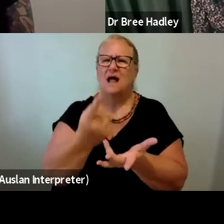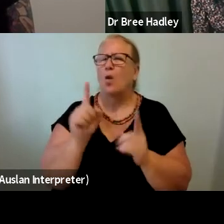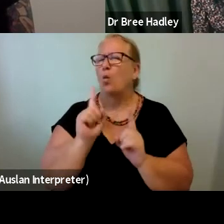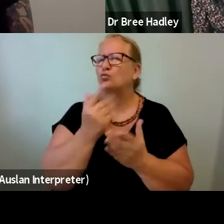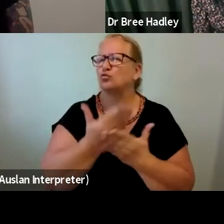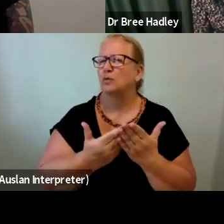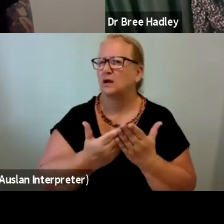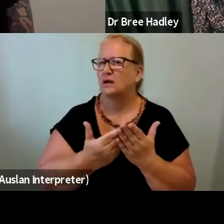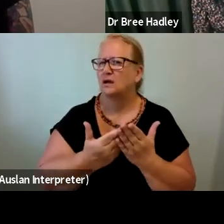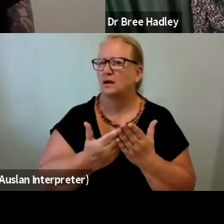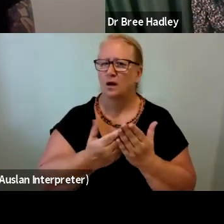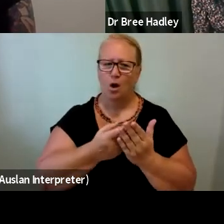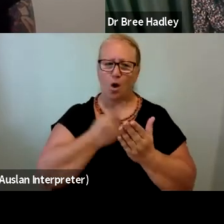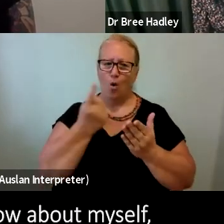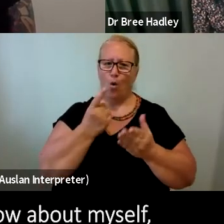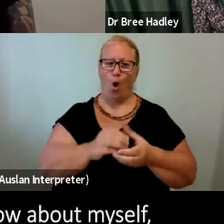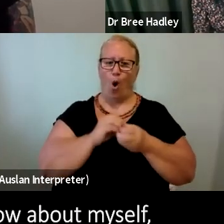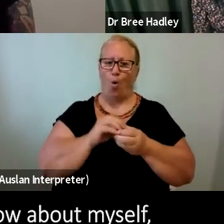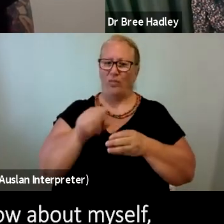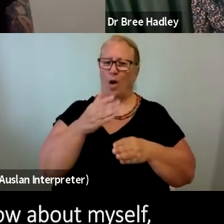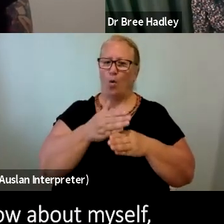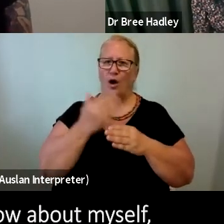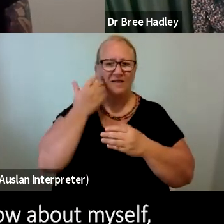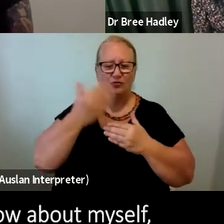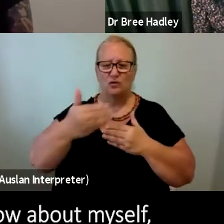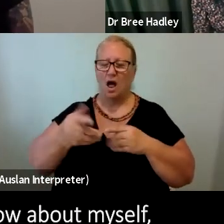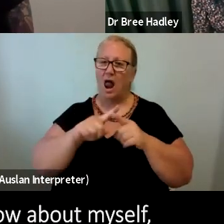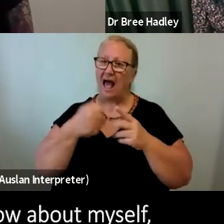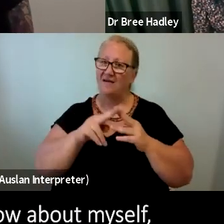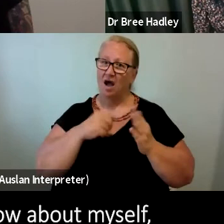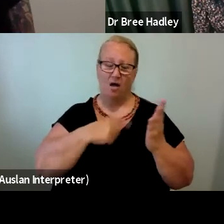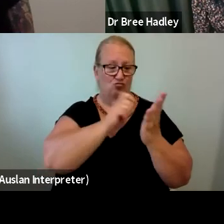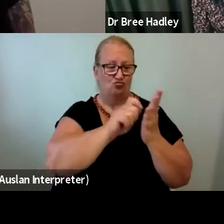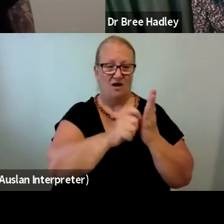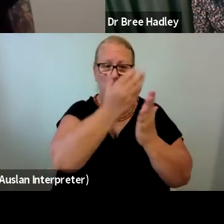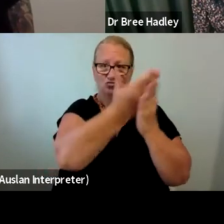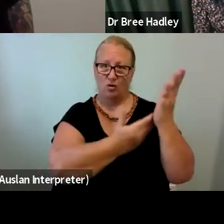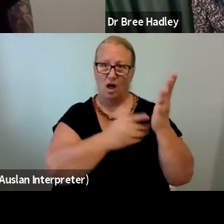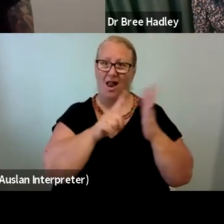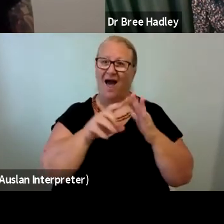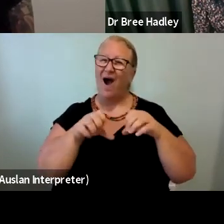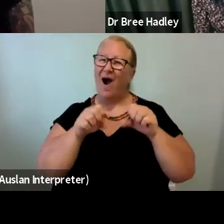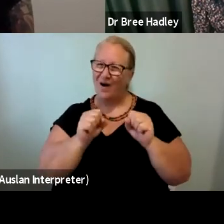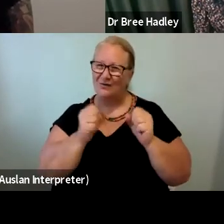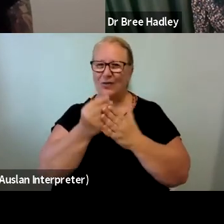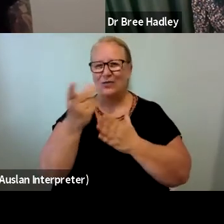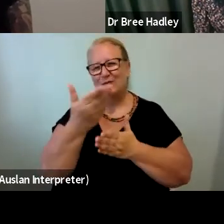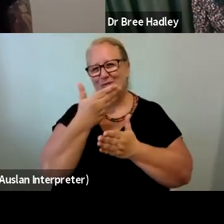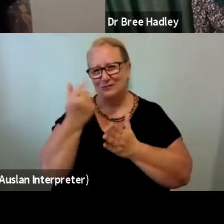owns that work moving forward. So if I'm writing a show about myself like Hold, which featured the lovely